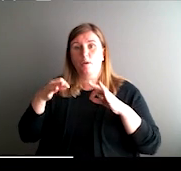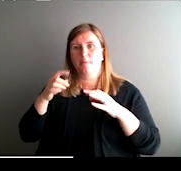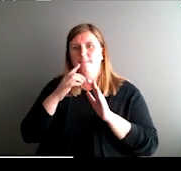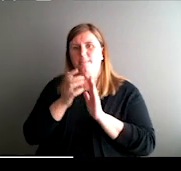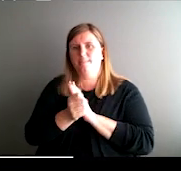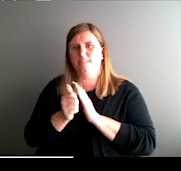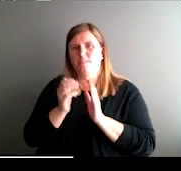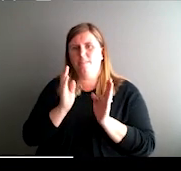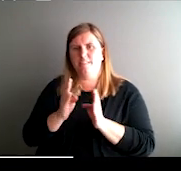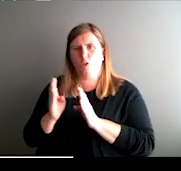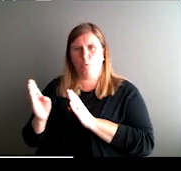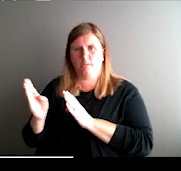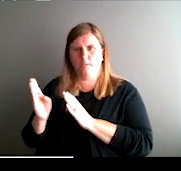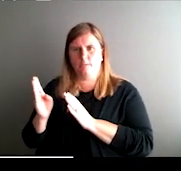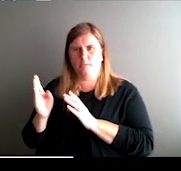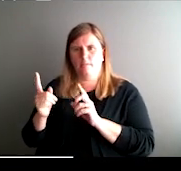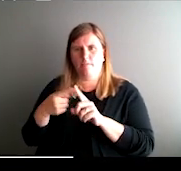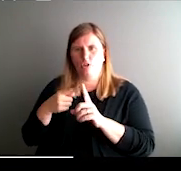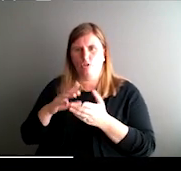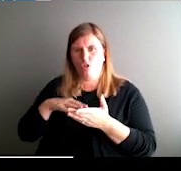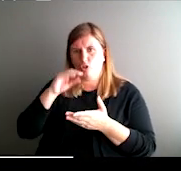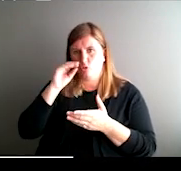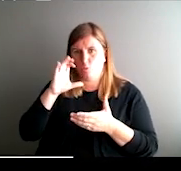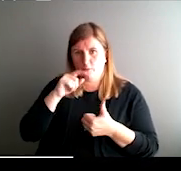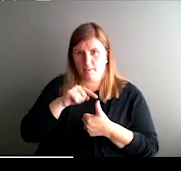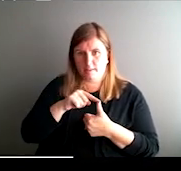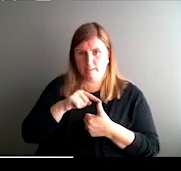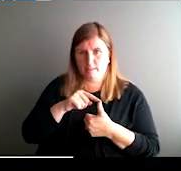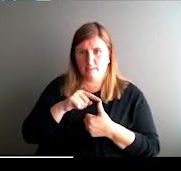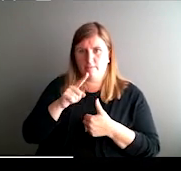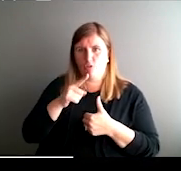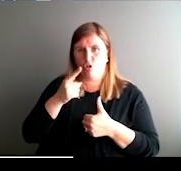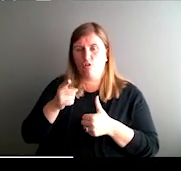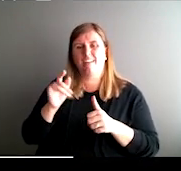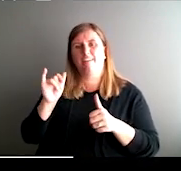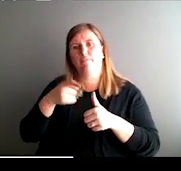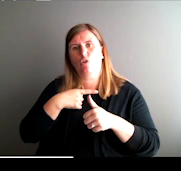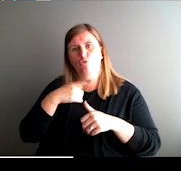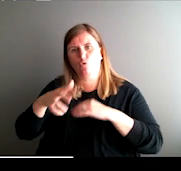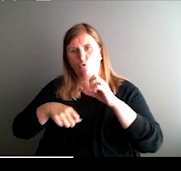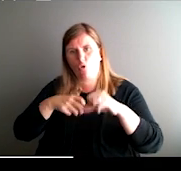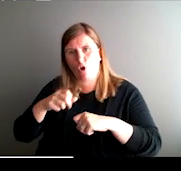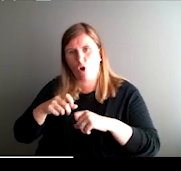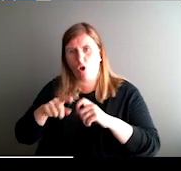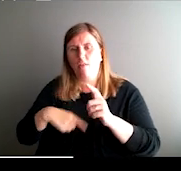skills sequence. First, you learn to do this. First you crawl, then you